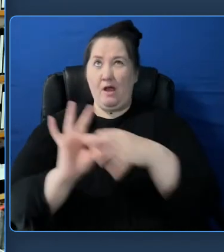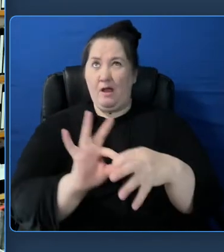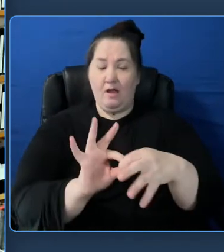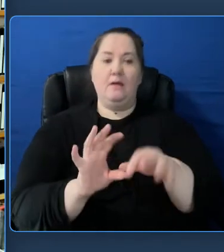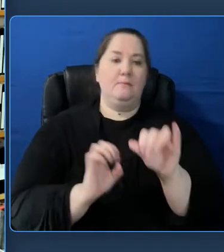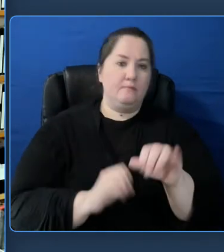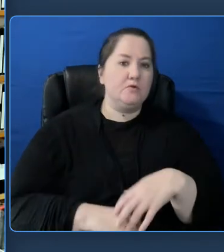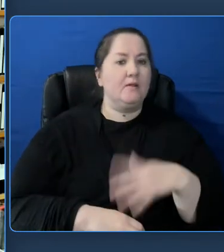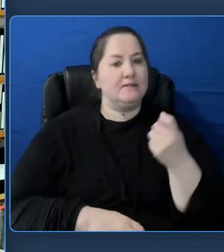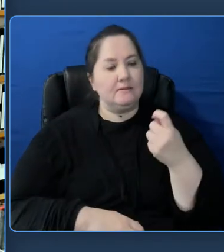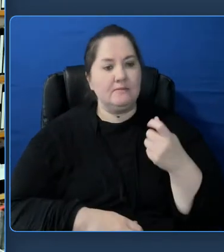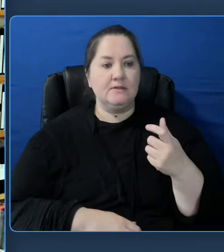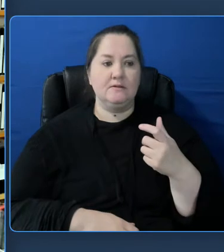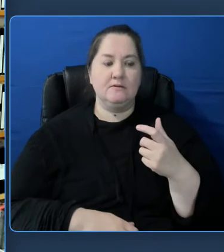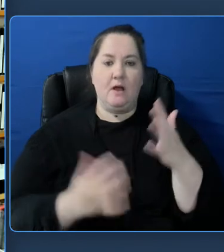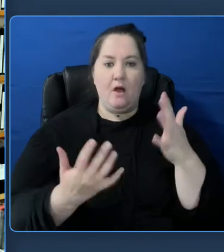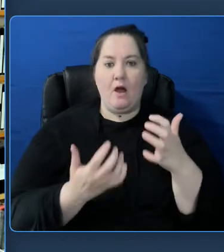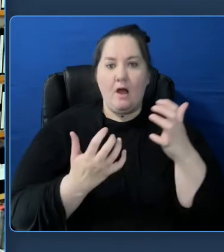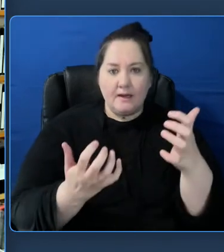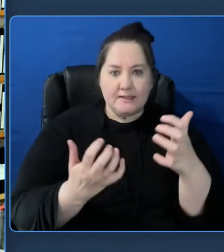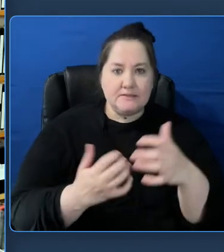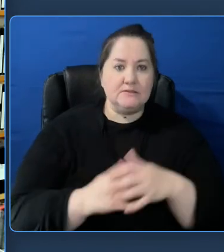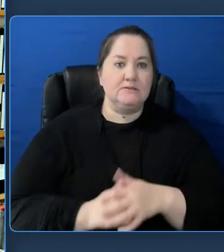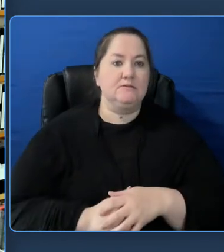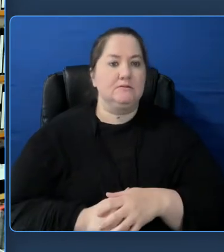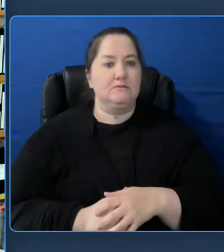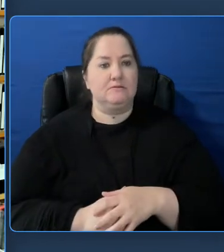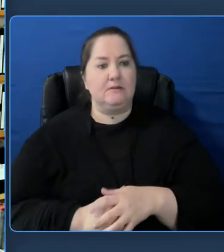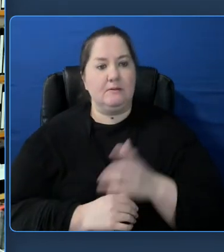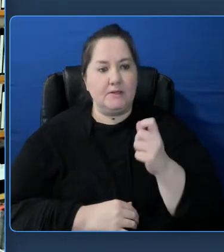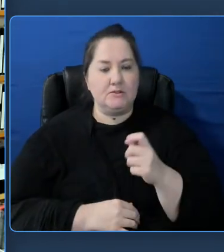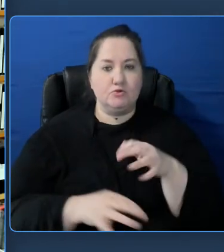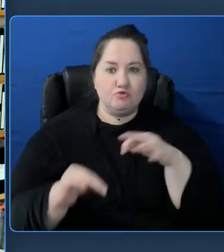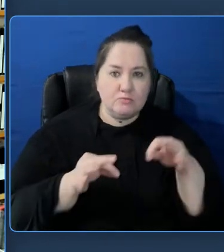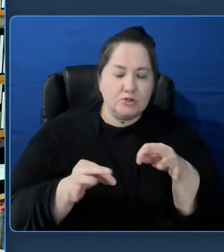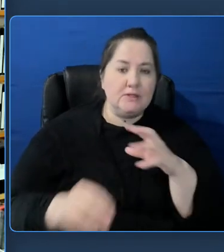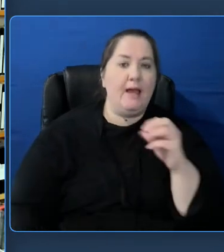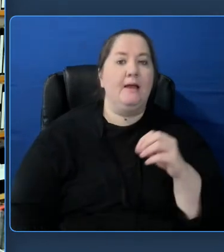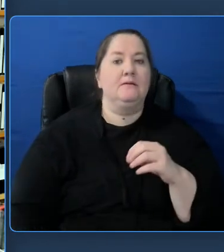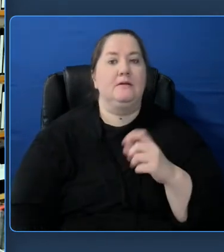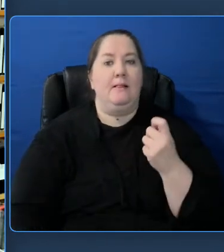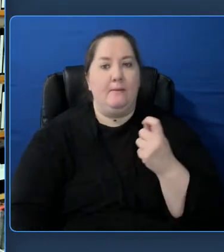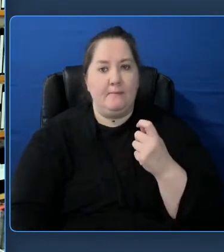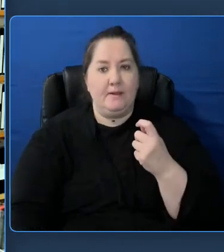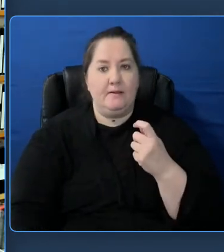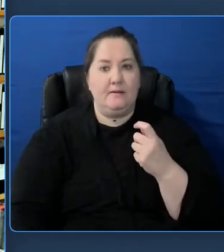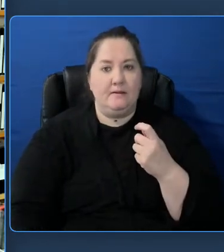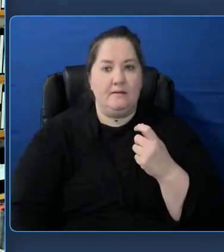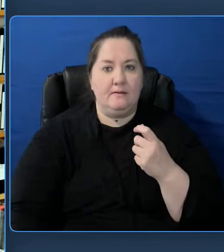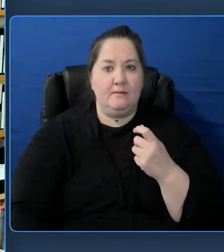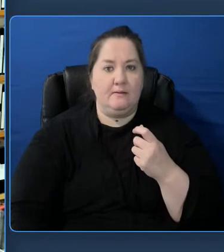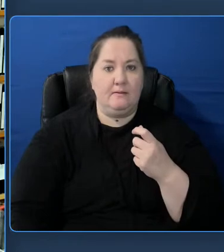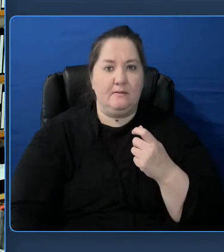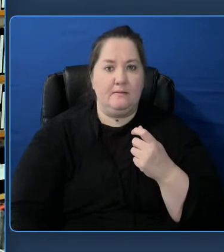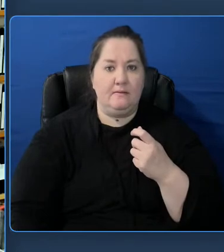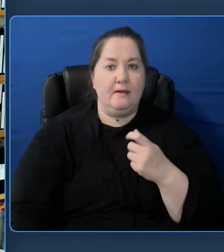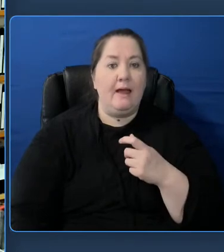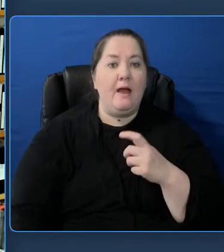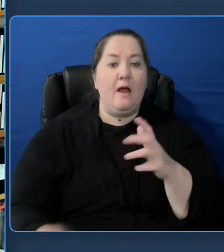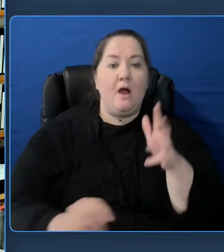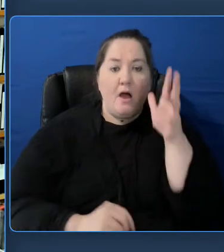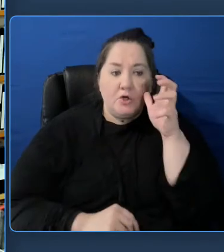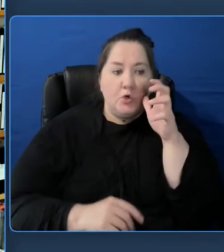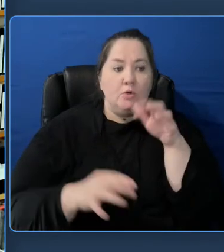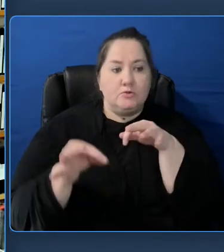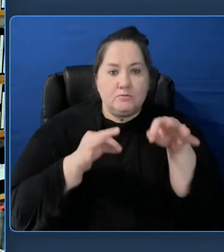about our audience for audio description and a little bit about audio description itself and the